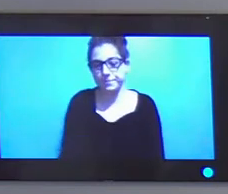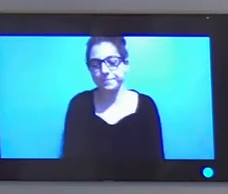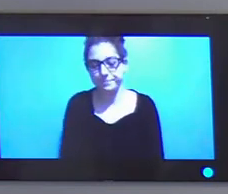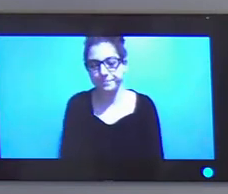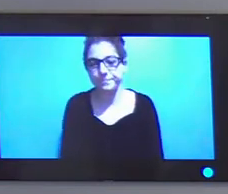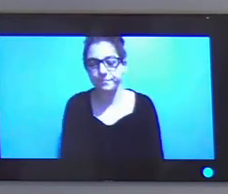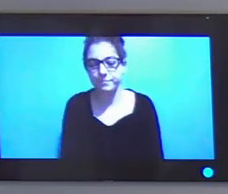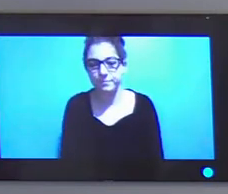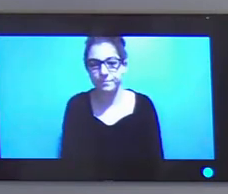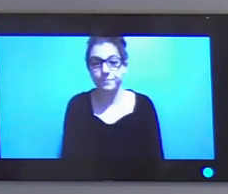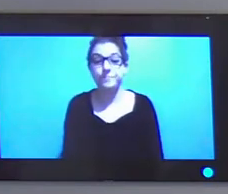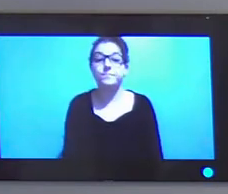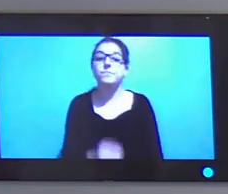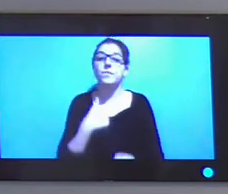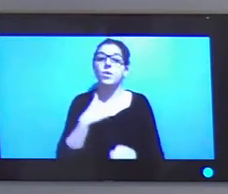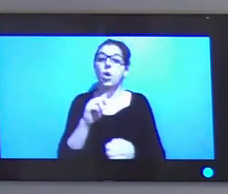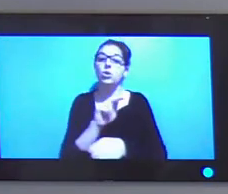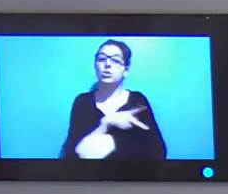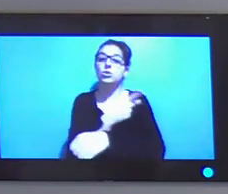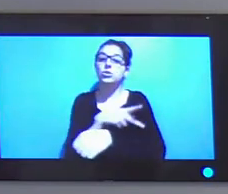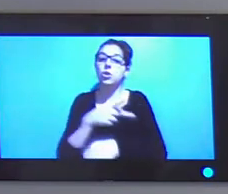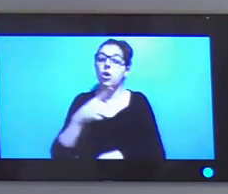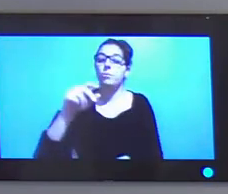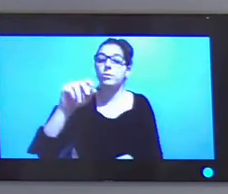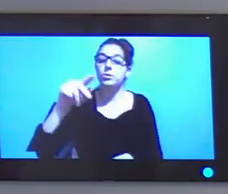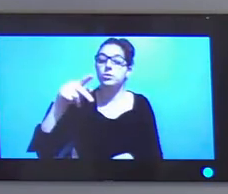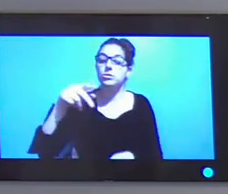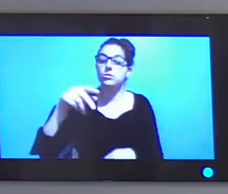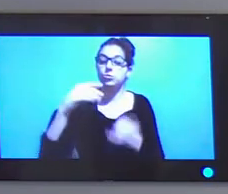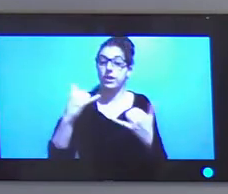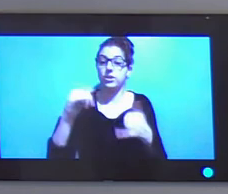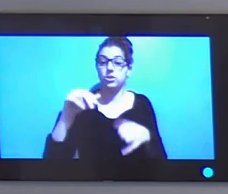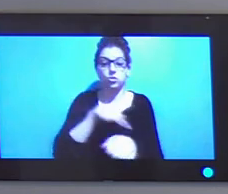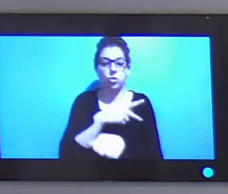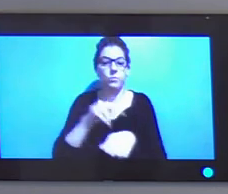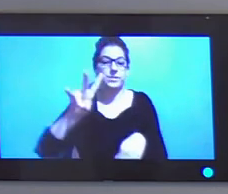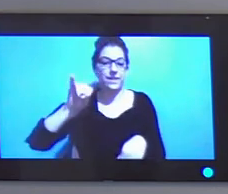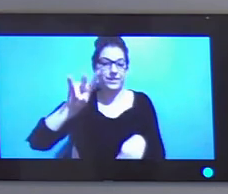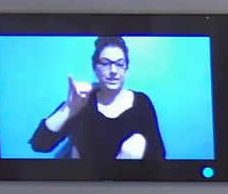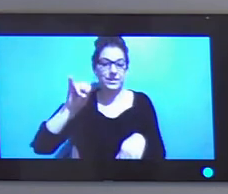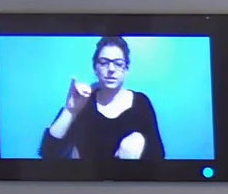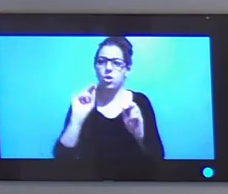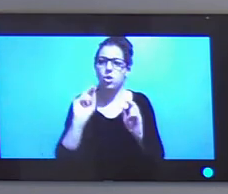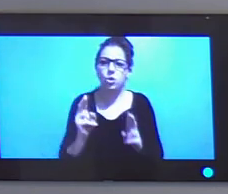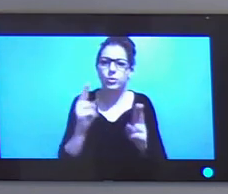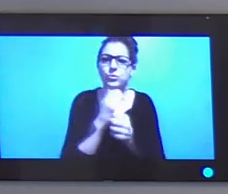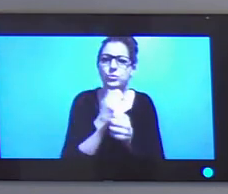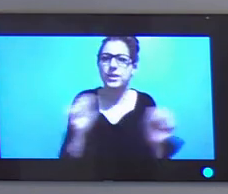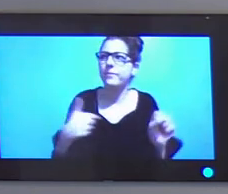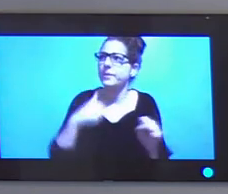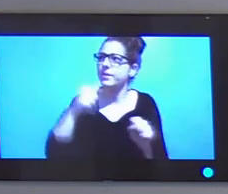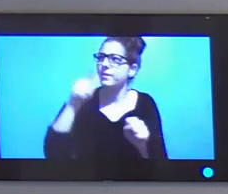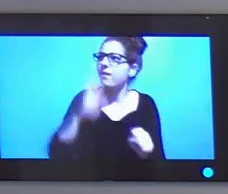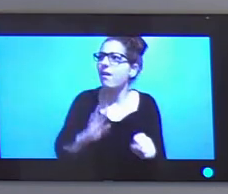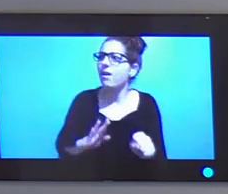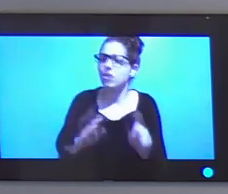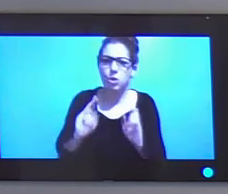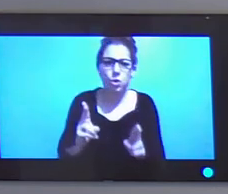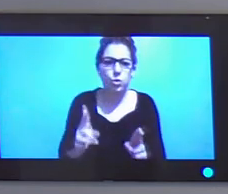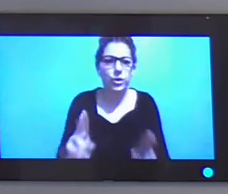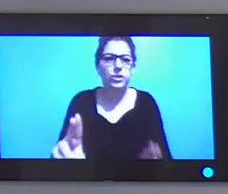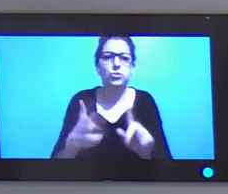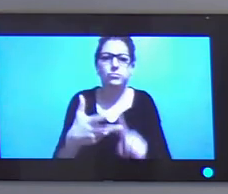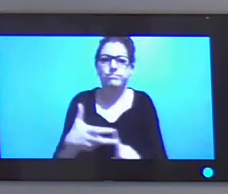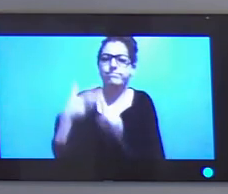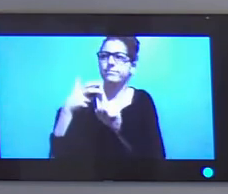Our psalm today is Psalm 70. Make haste, O God, to deliver me. O Lord, make haste to help me. Let them be put to